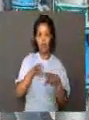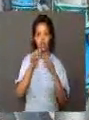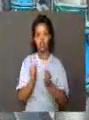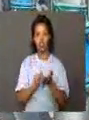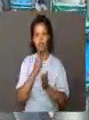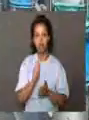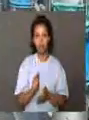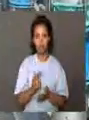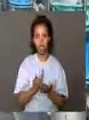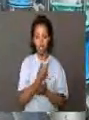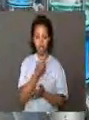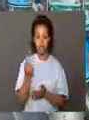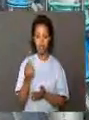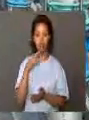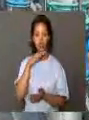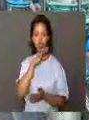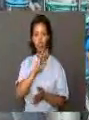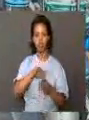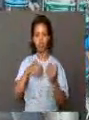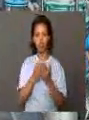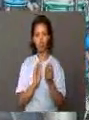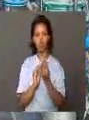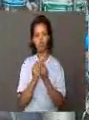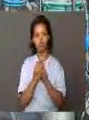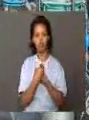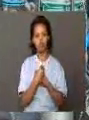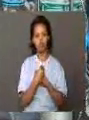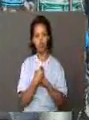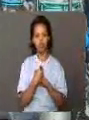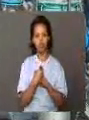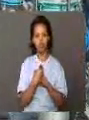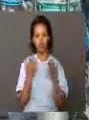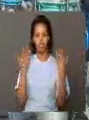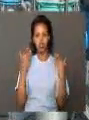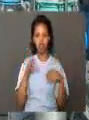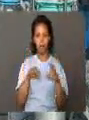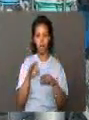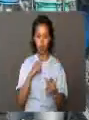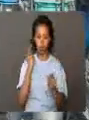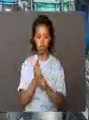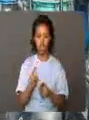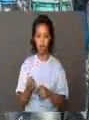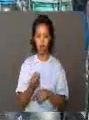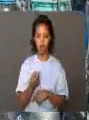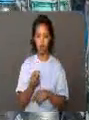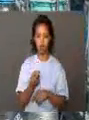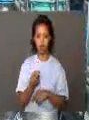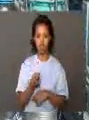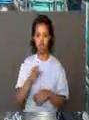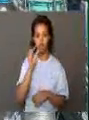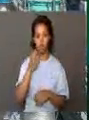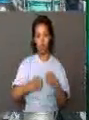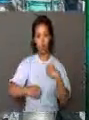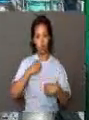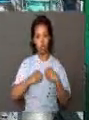All sewage treatment relies on the action of microorganisms to